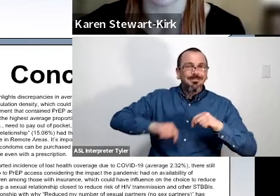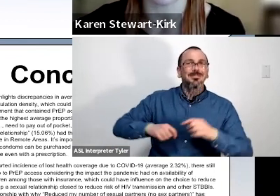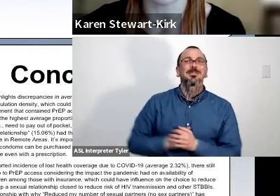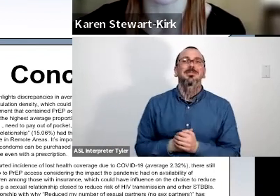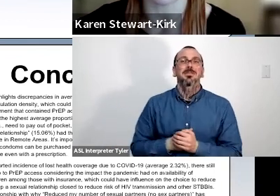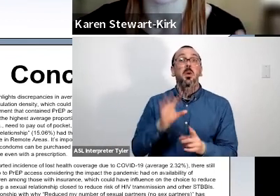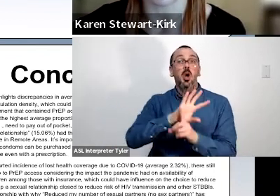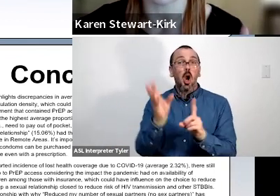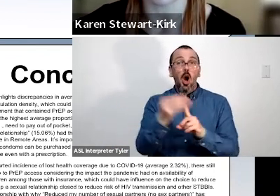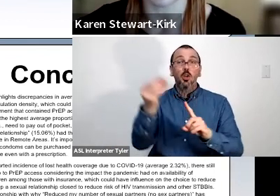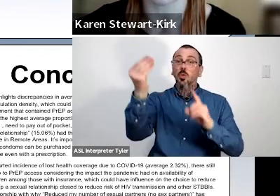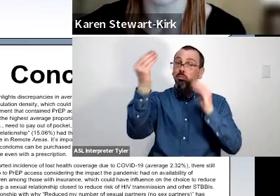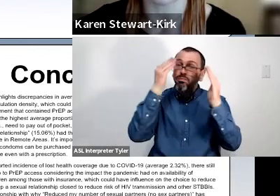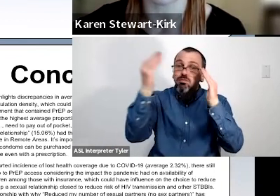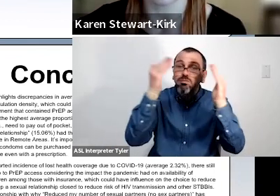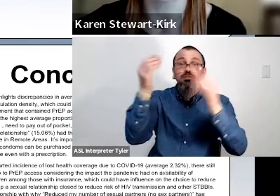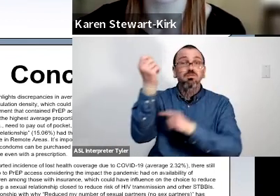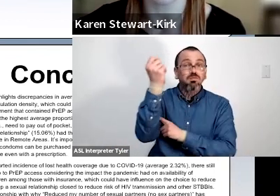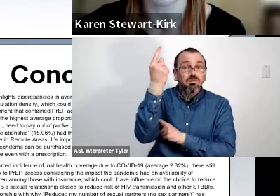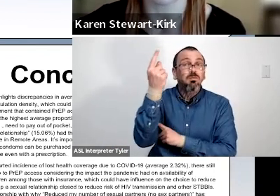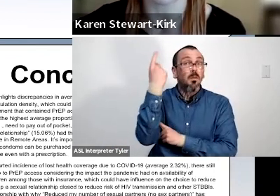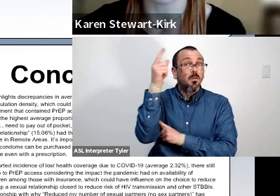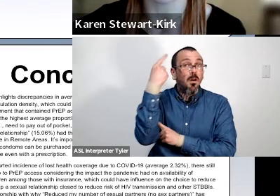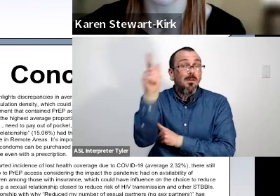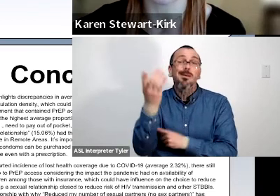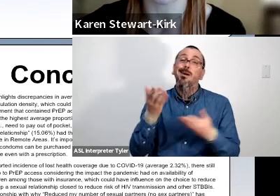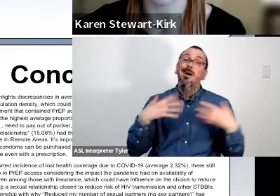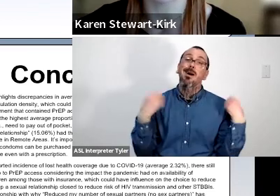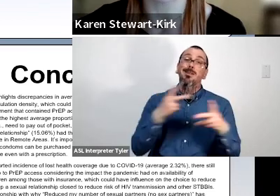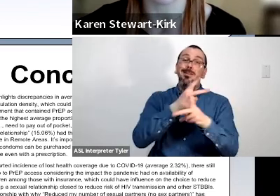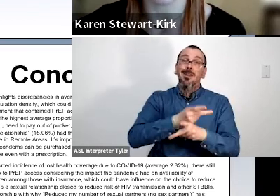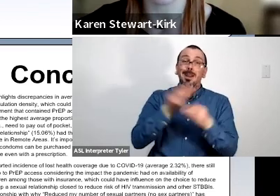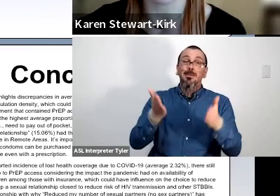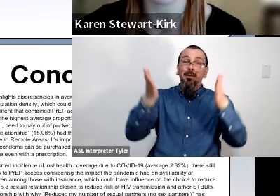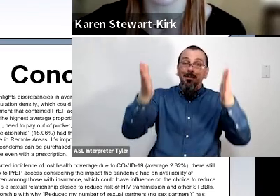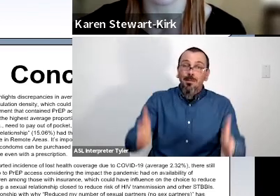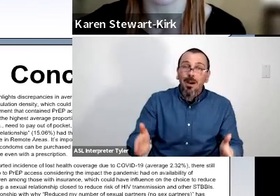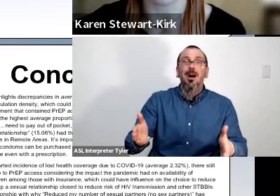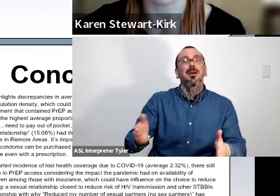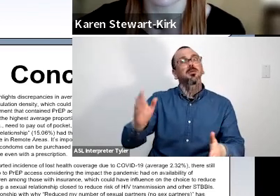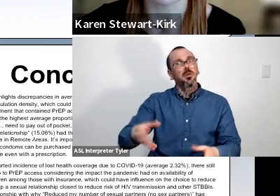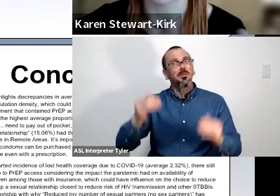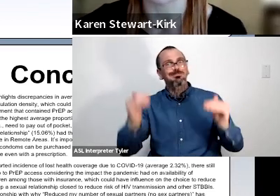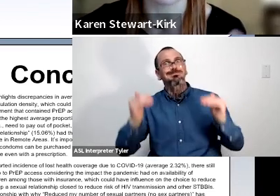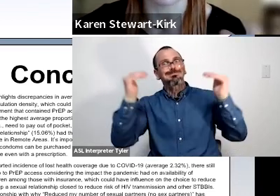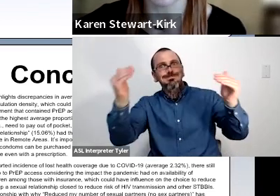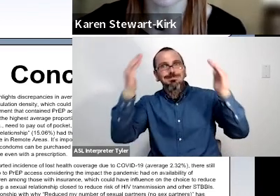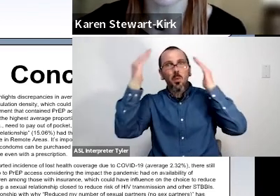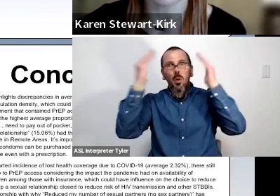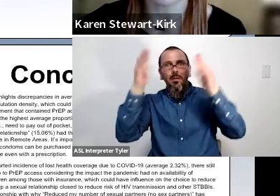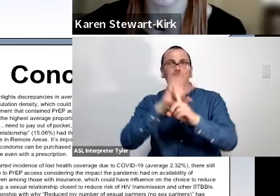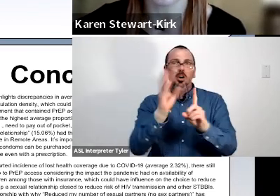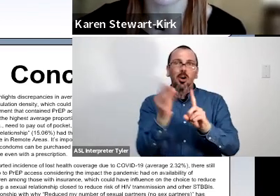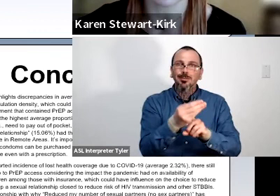cultural competencies among healthcare practitioners who provide care within locations by varying community influences such as